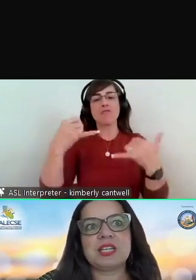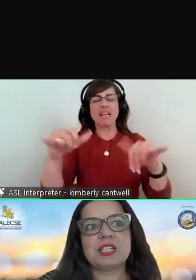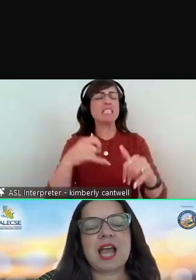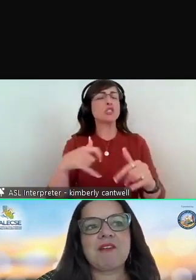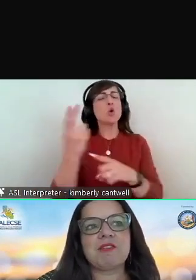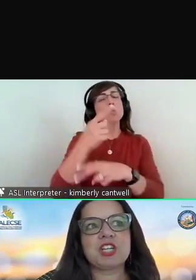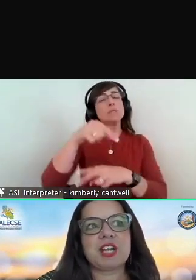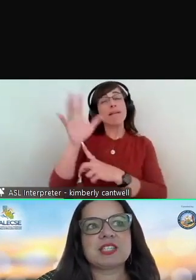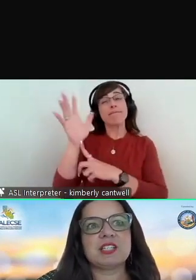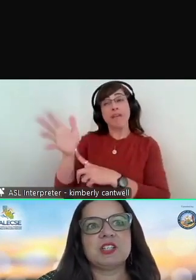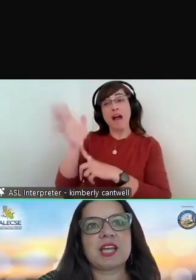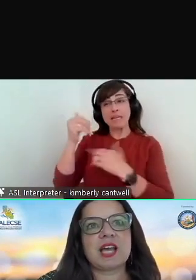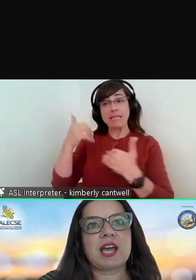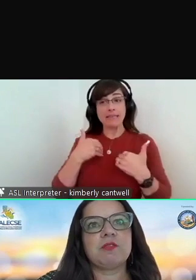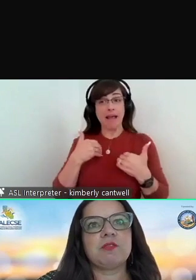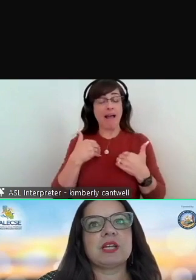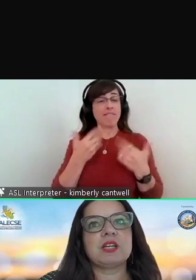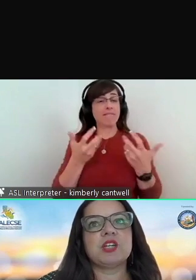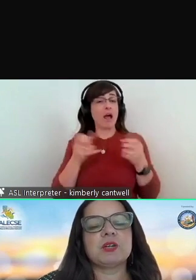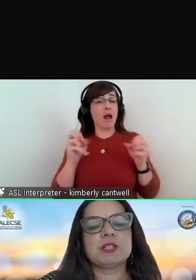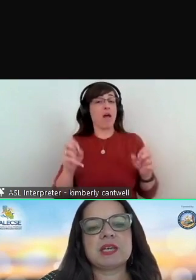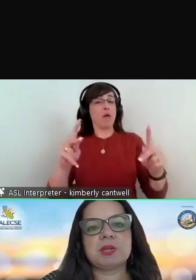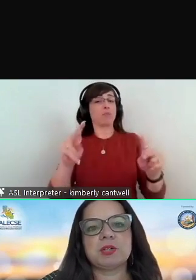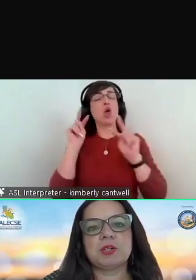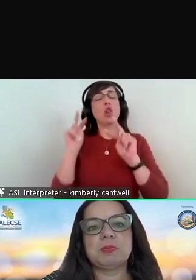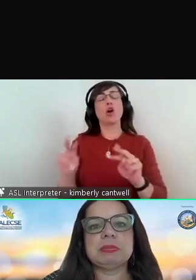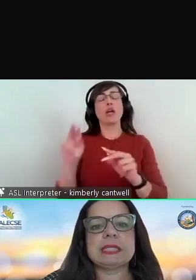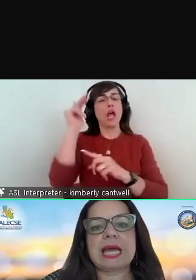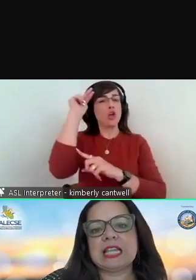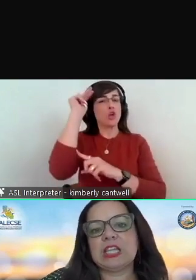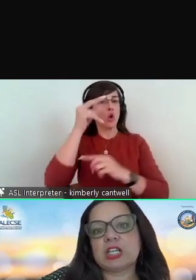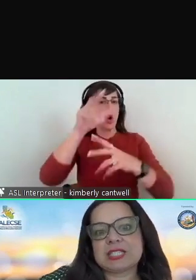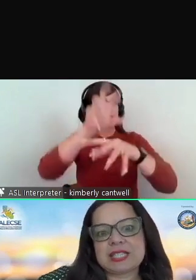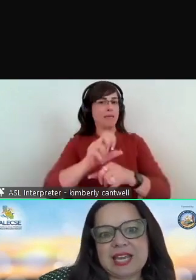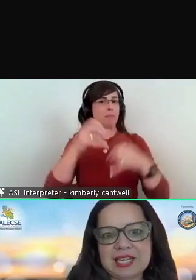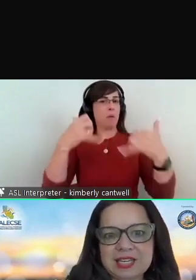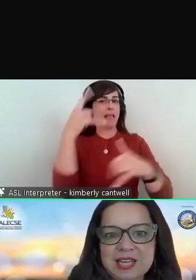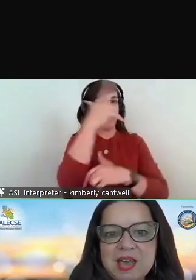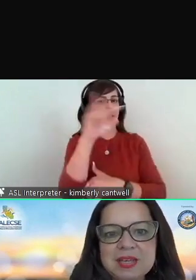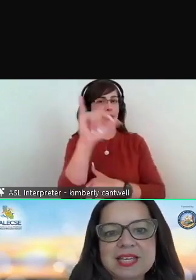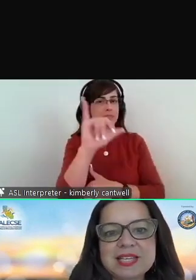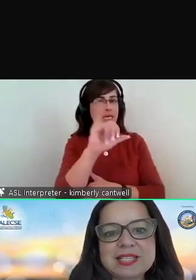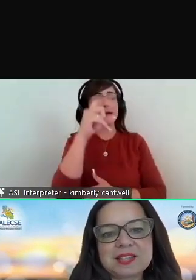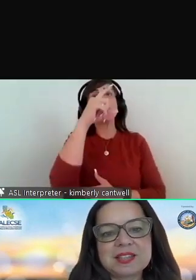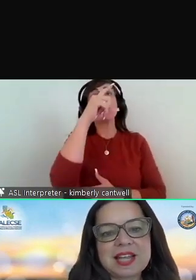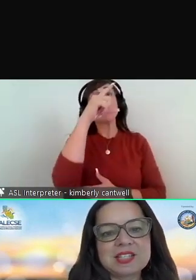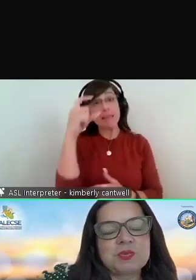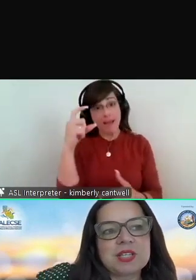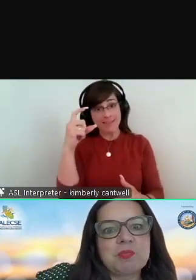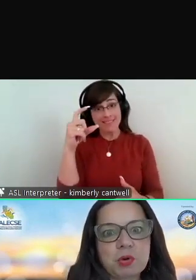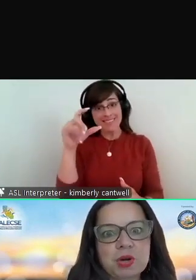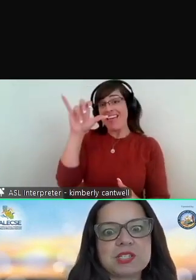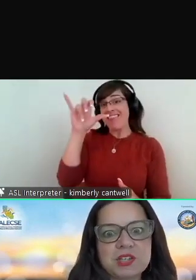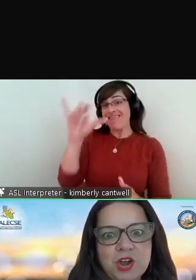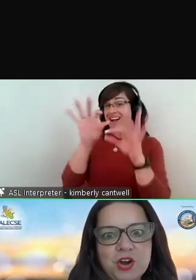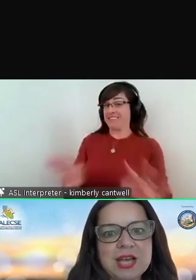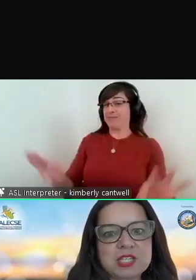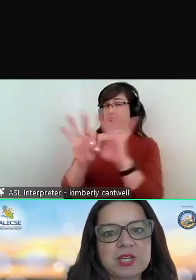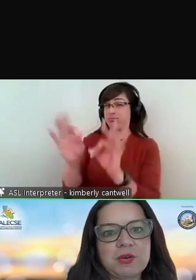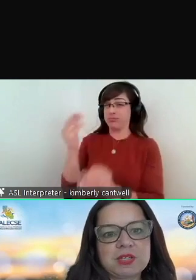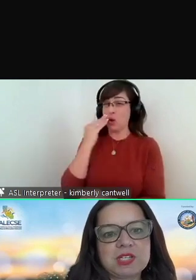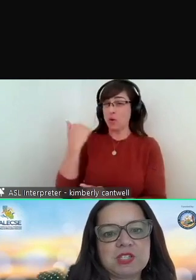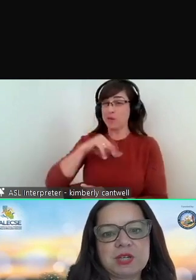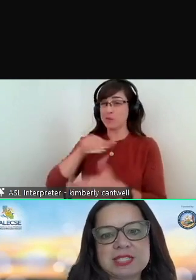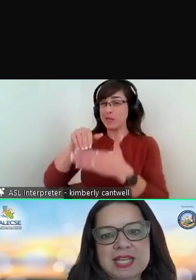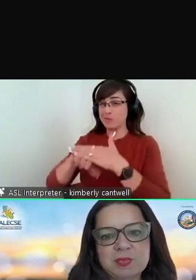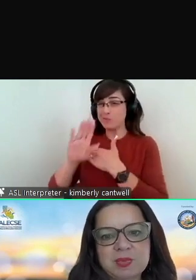to really have a chance to look at kind of what neurotypical play looks like, because that's really important to know as we